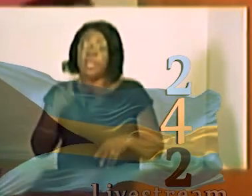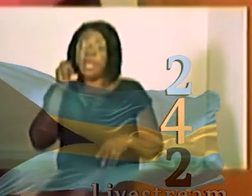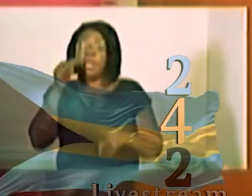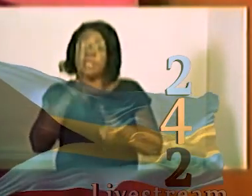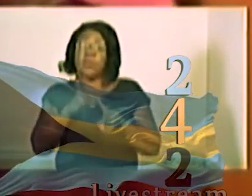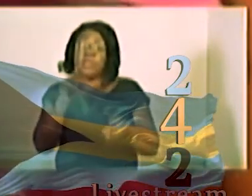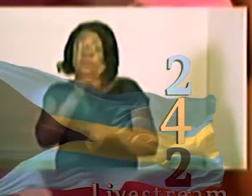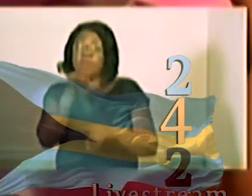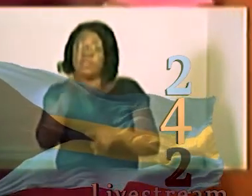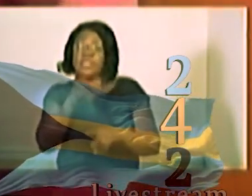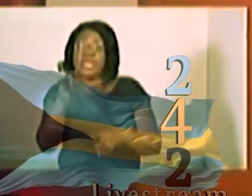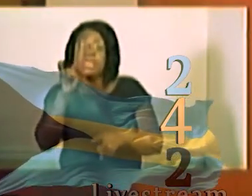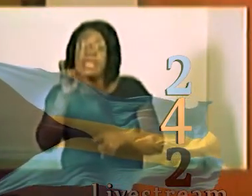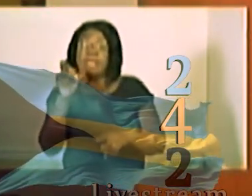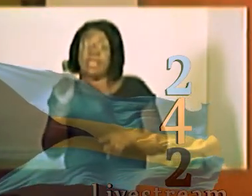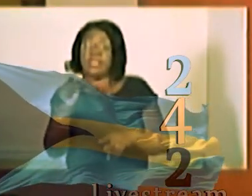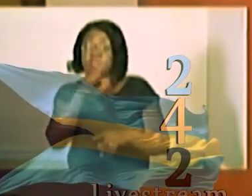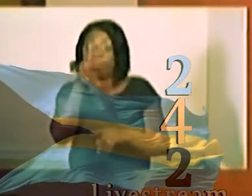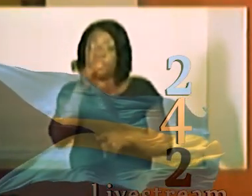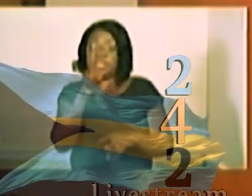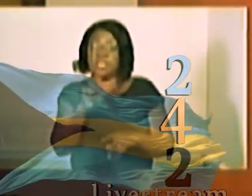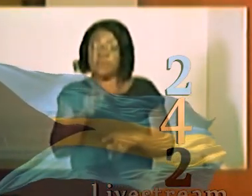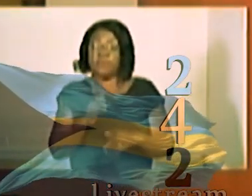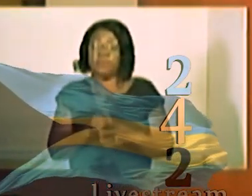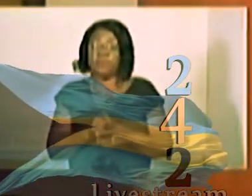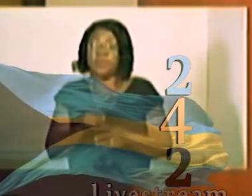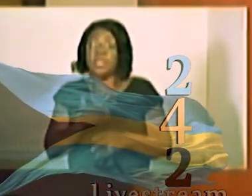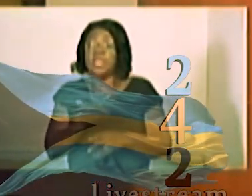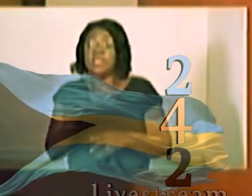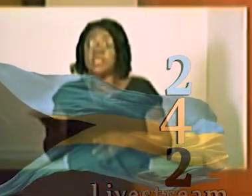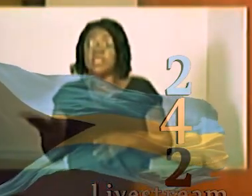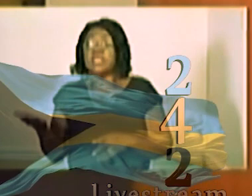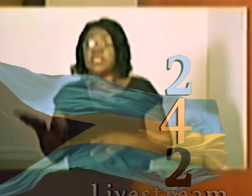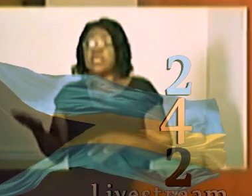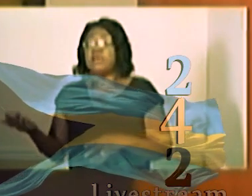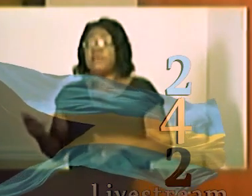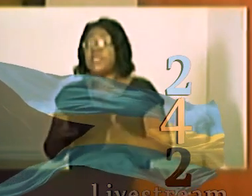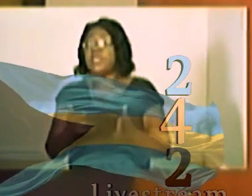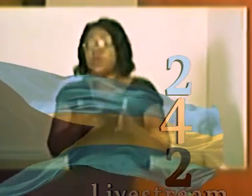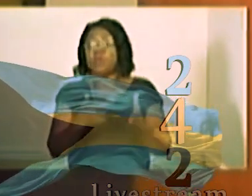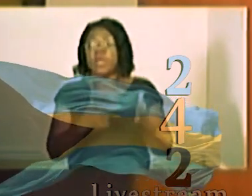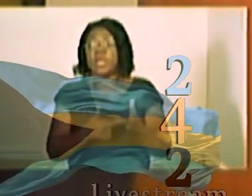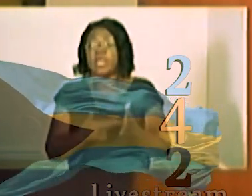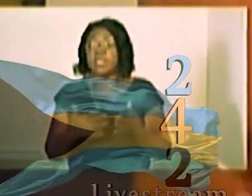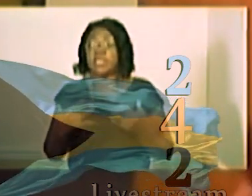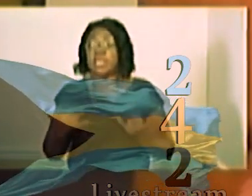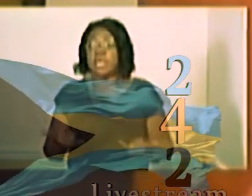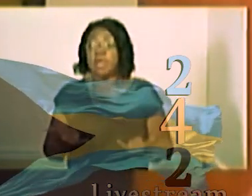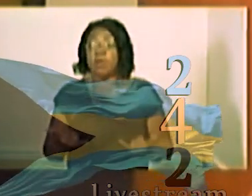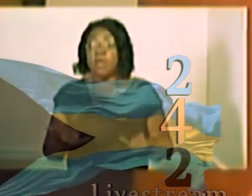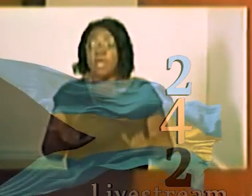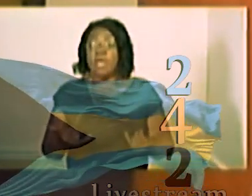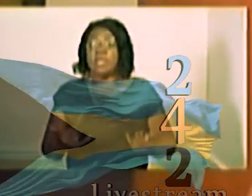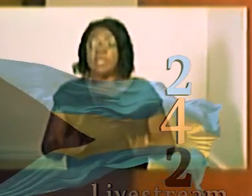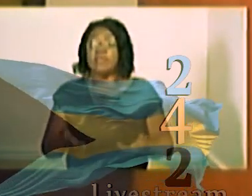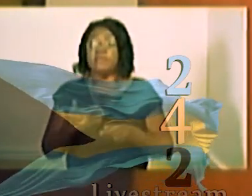Good afternoon, ma'am. My question is, since there are some regulations now that have been relaxed for exercising, what is the difference